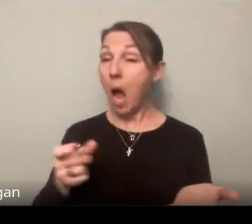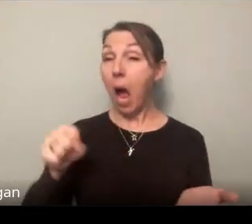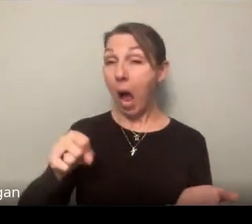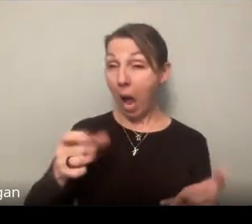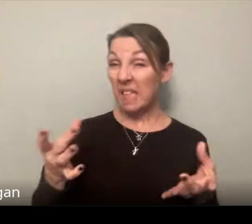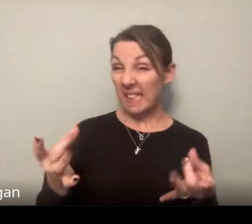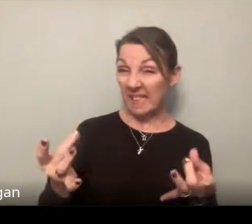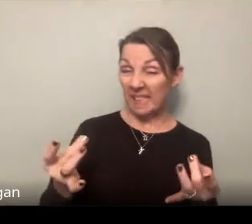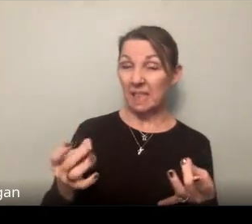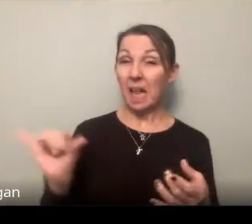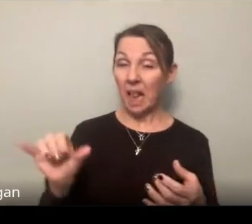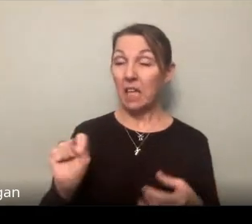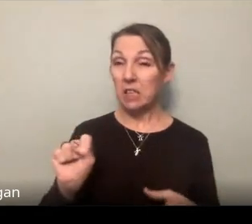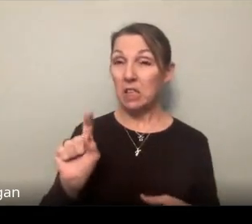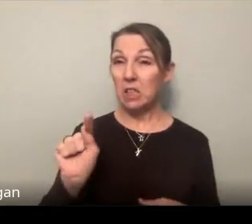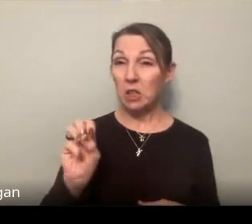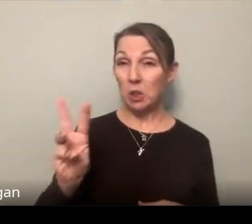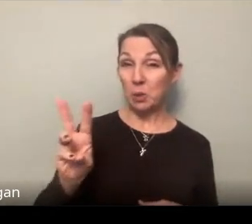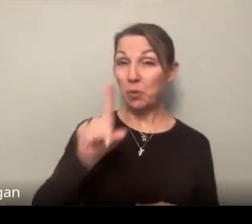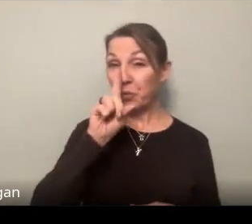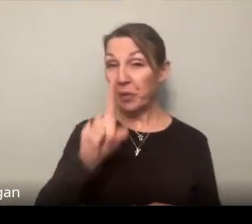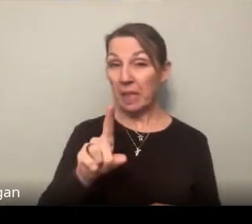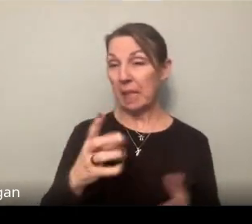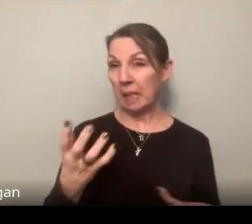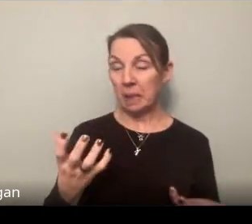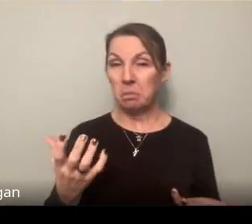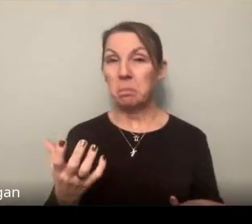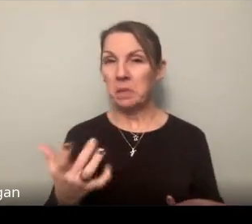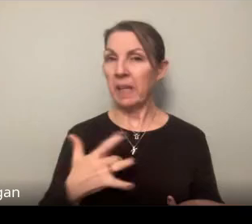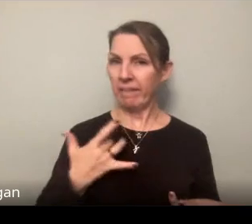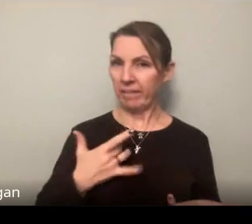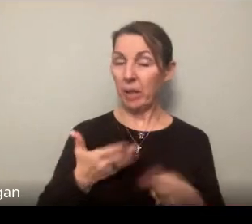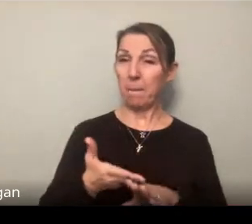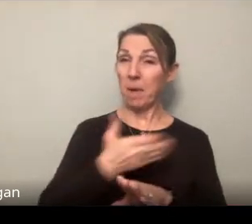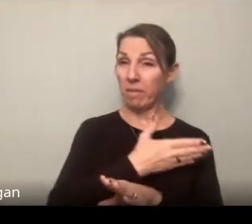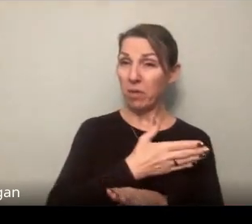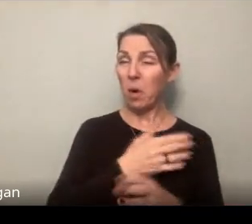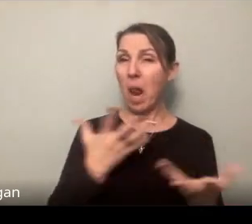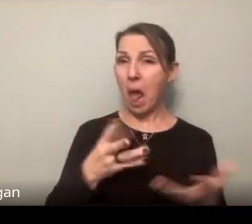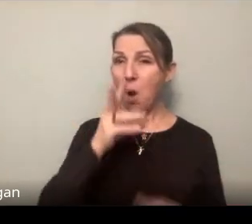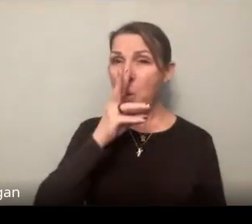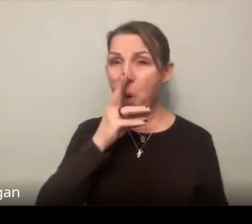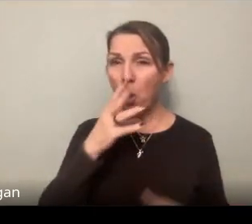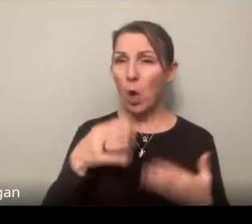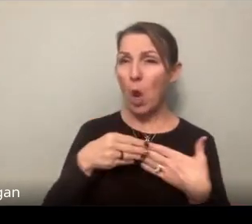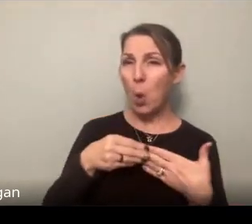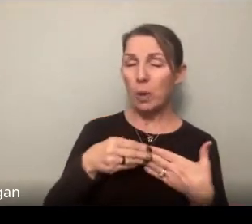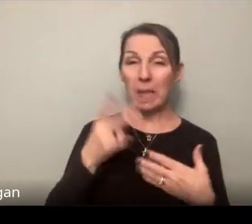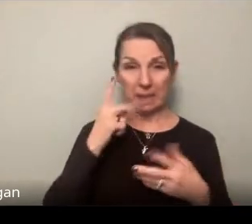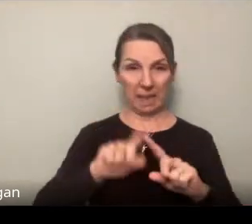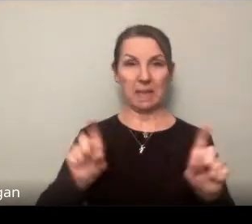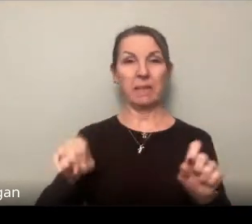the consistency of a stew. It's really. You know what I mean? Like you just gotta fill it because before it was too Yeah. much water, so Yep, it's kind I of can loose. see the difference You in see the here